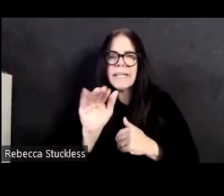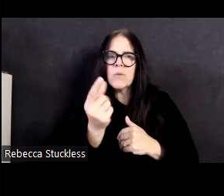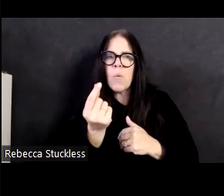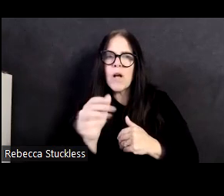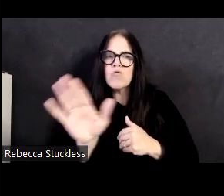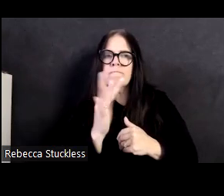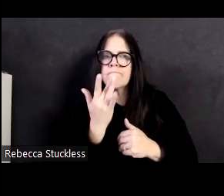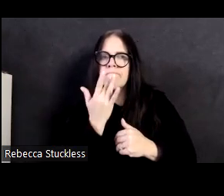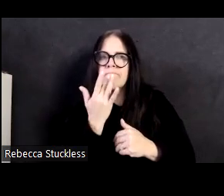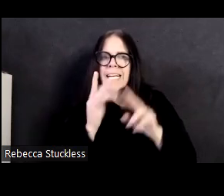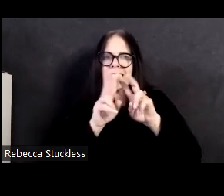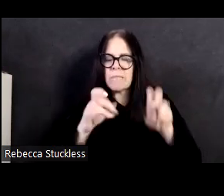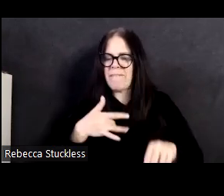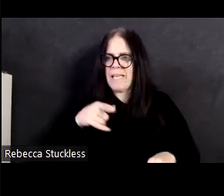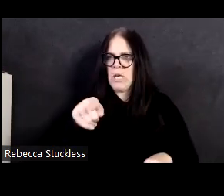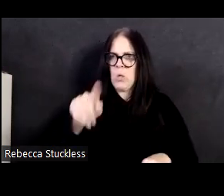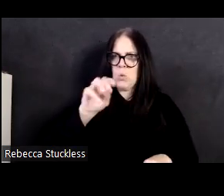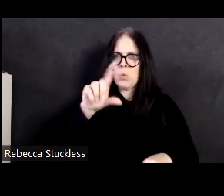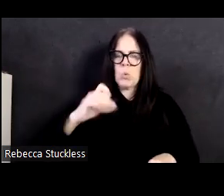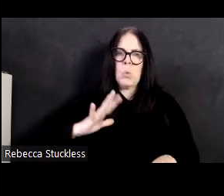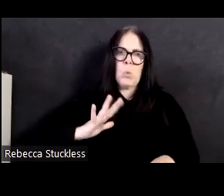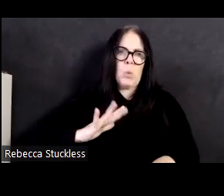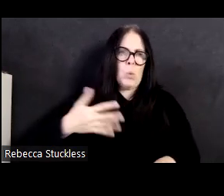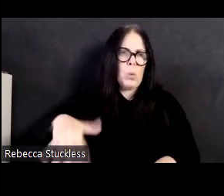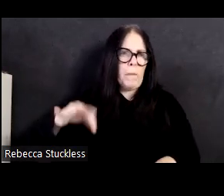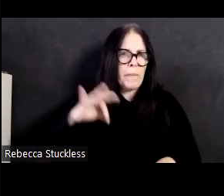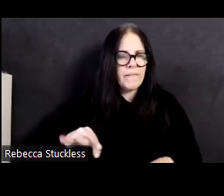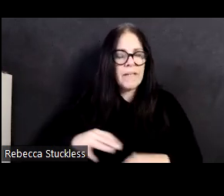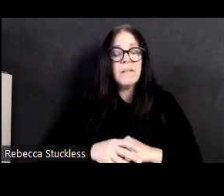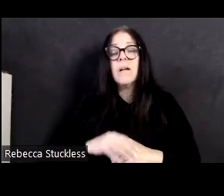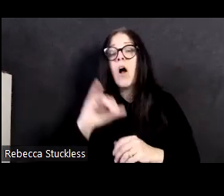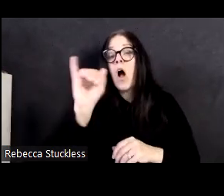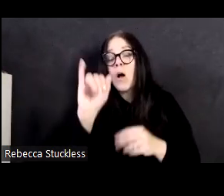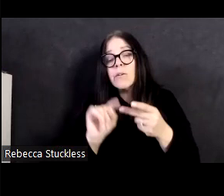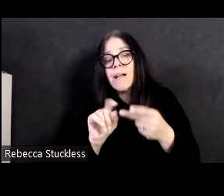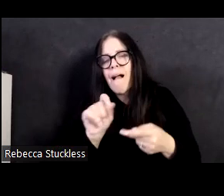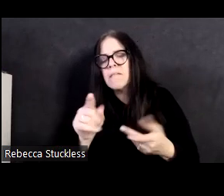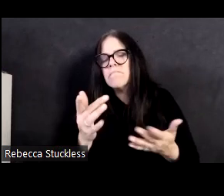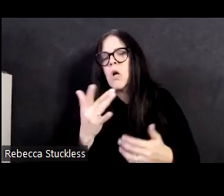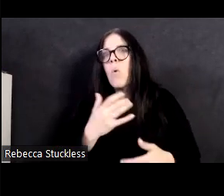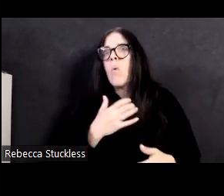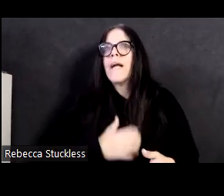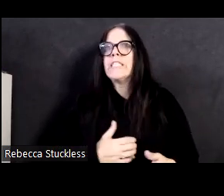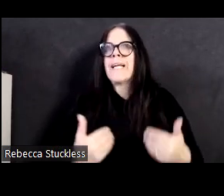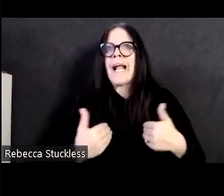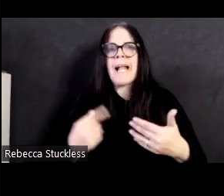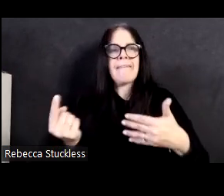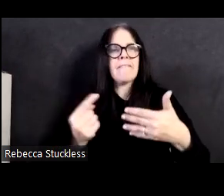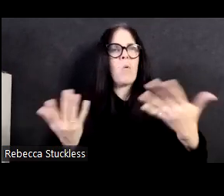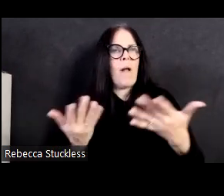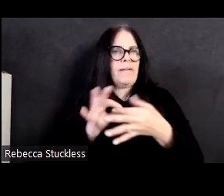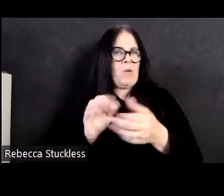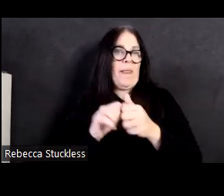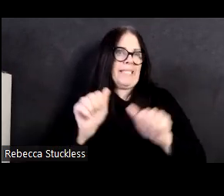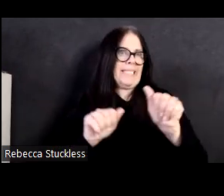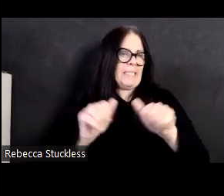found particularly valuable, and also asking what they wished they had access to in terms of assessment. Thank you to those